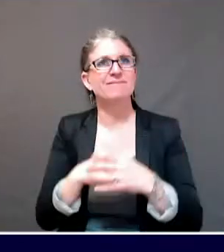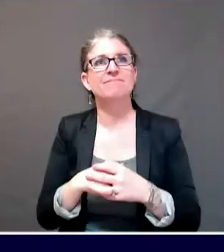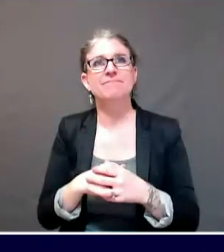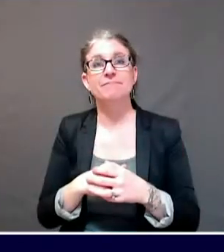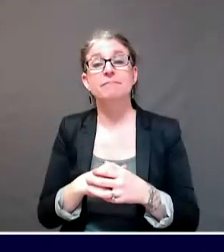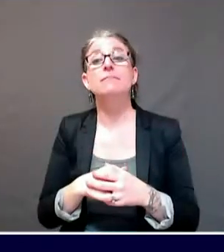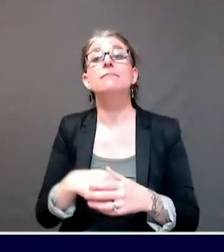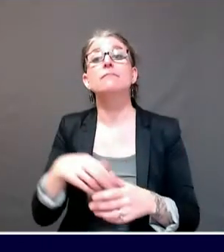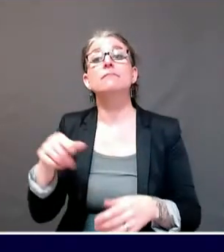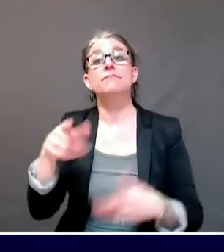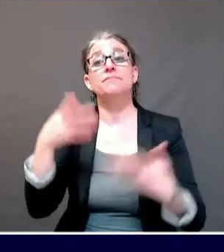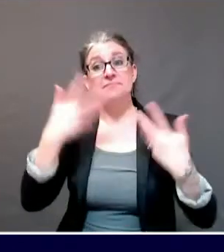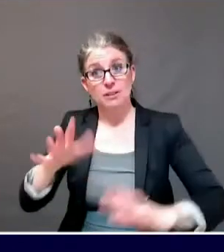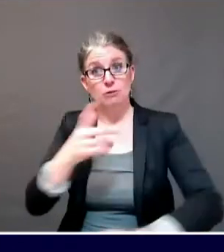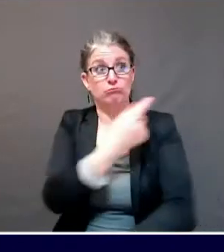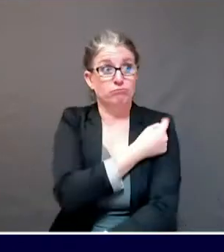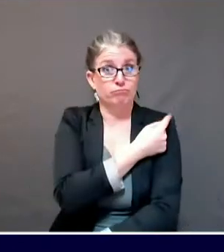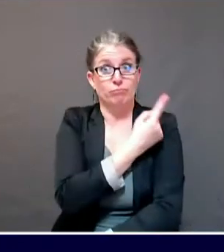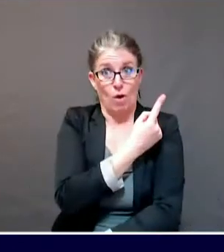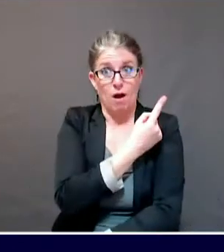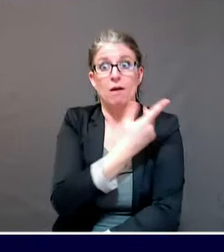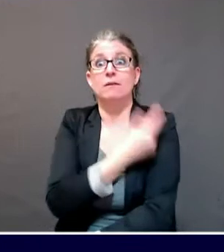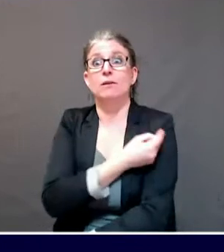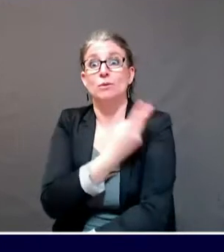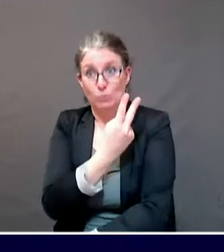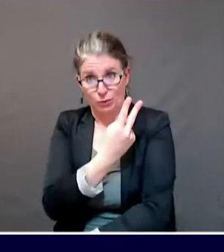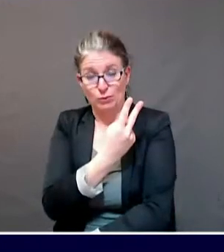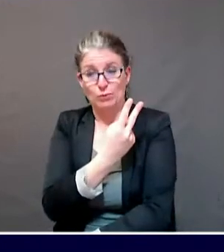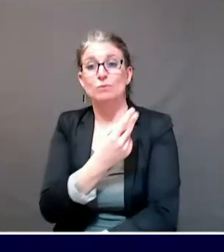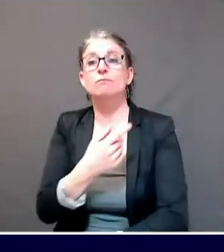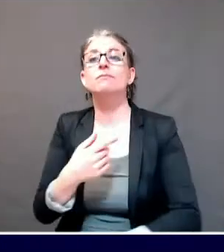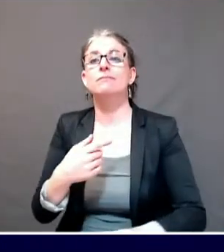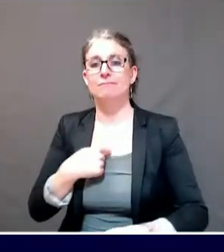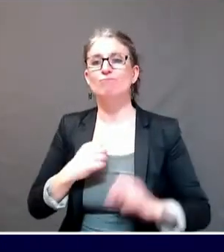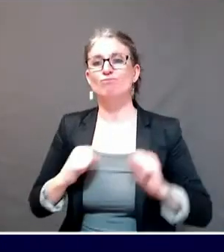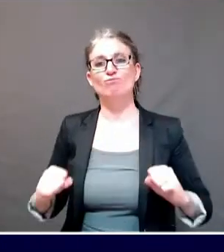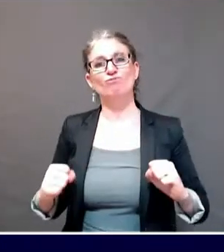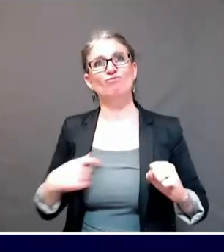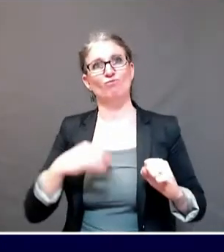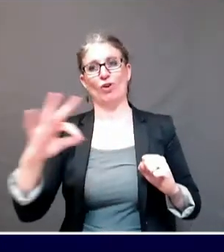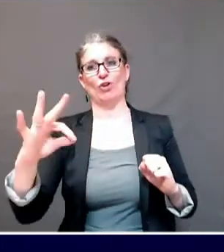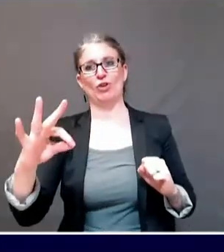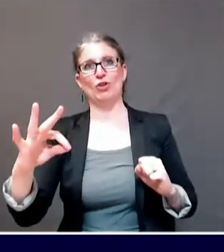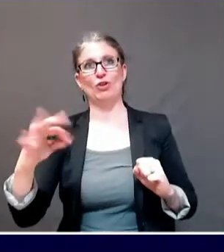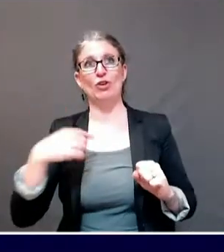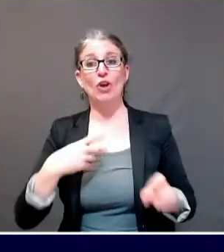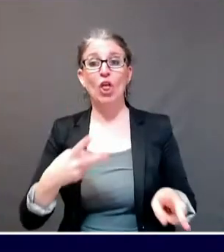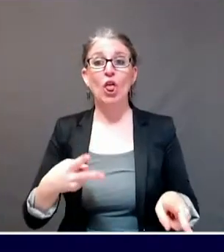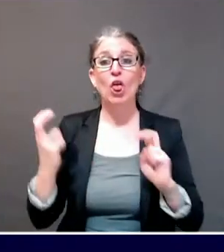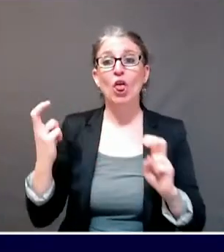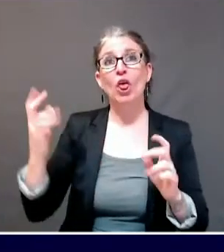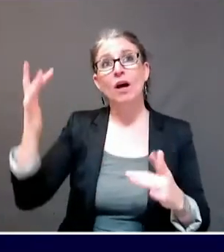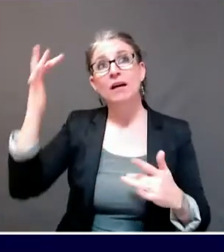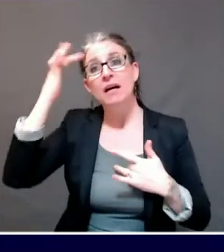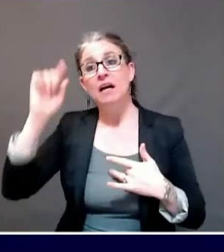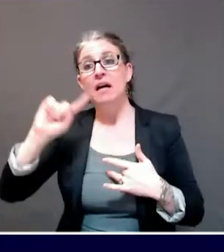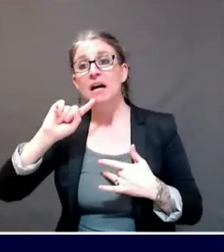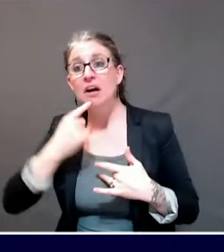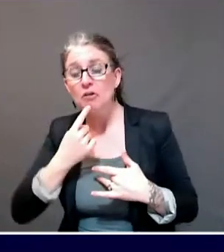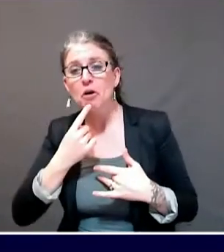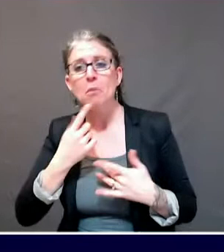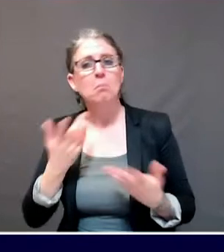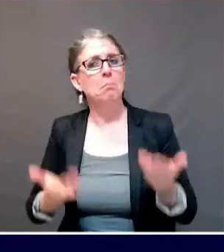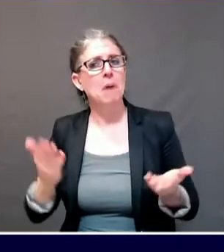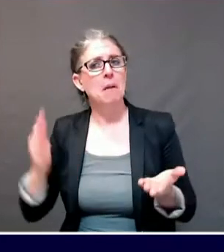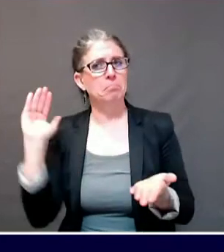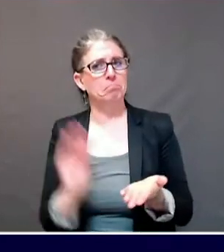been fully vaccinated? And the answer is, we don't know yet for certain, although there are multiple